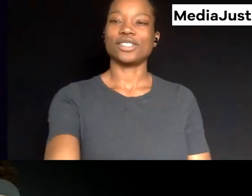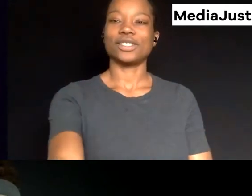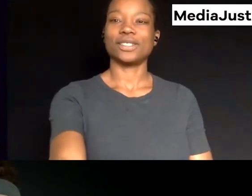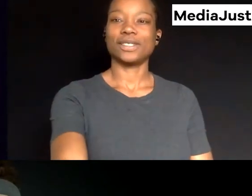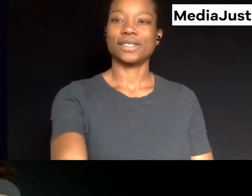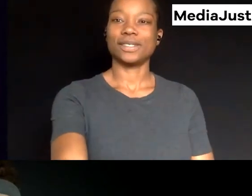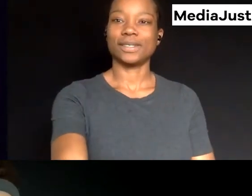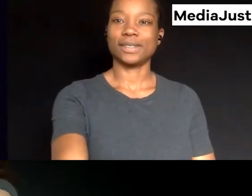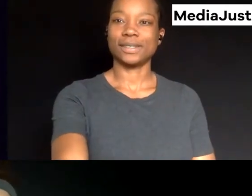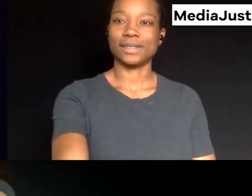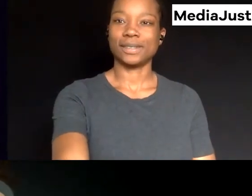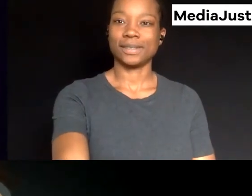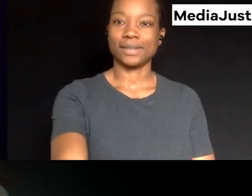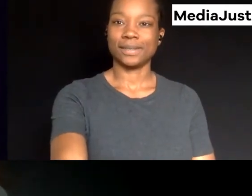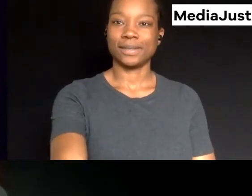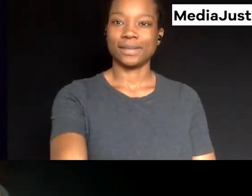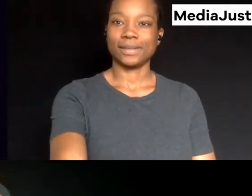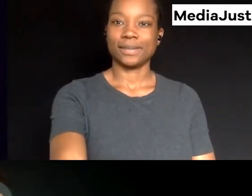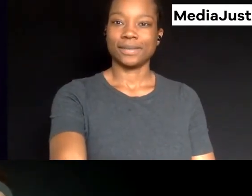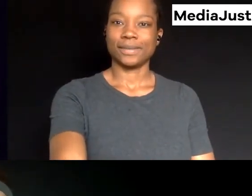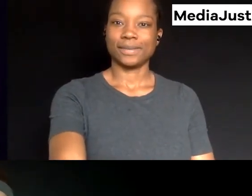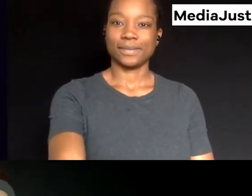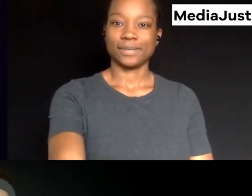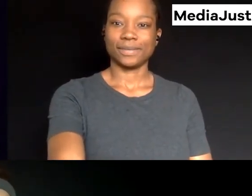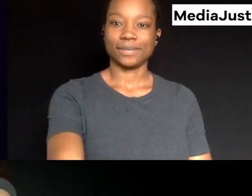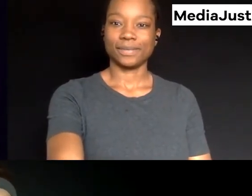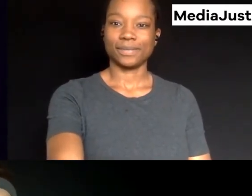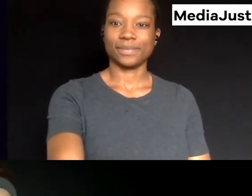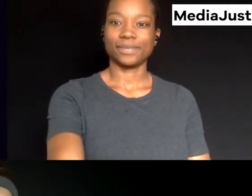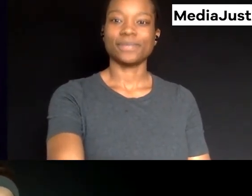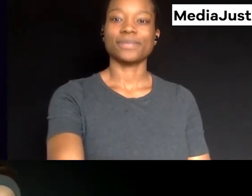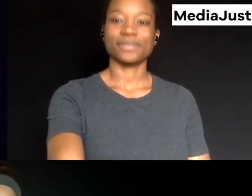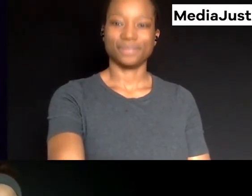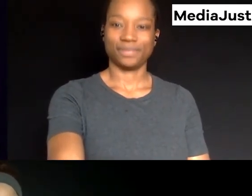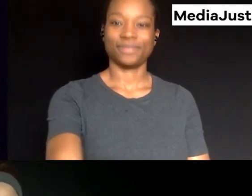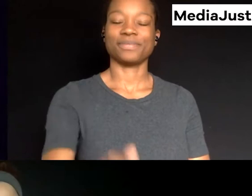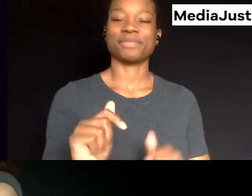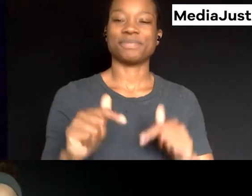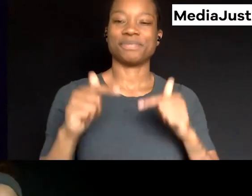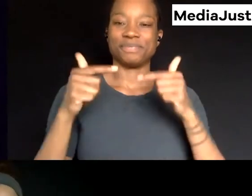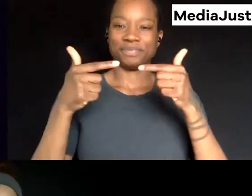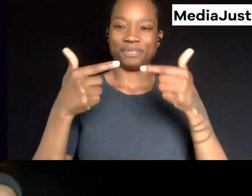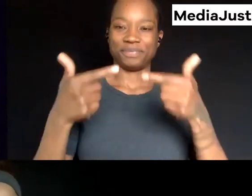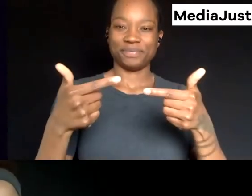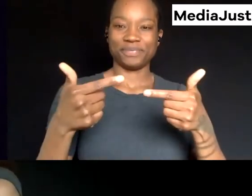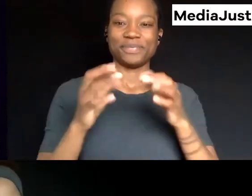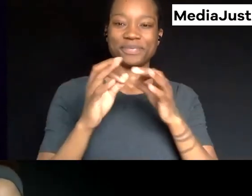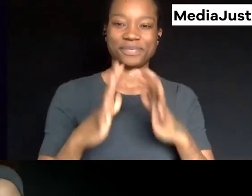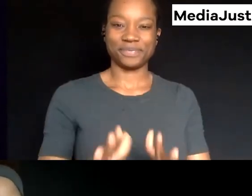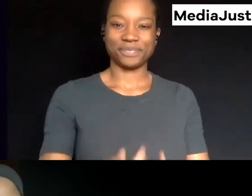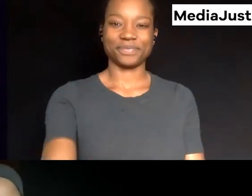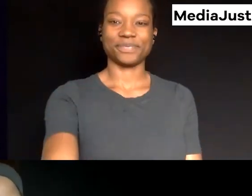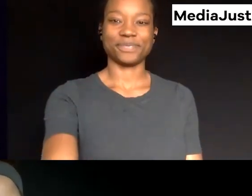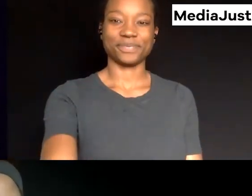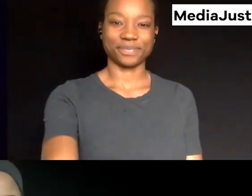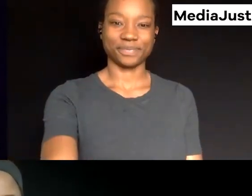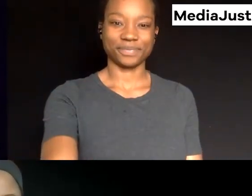got. Yeah, Shea, it's good to see you, Shea. Hi, Fernando, San